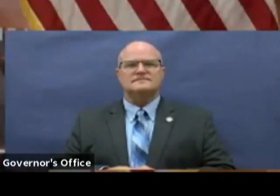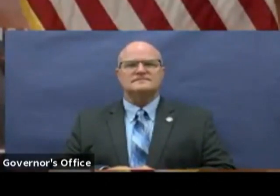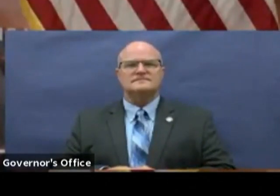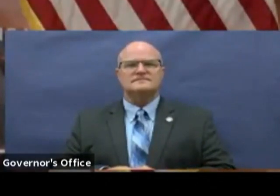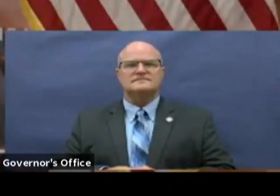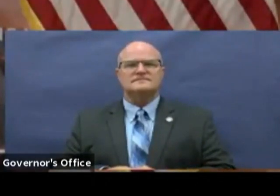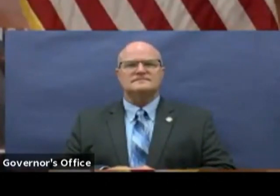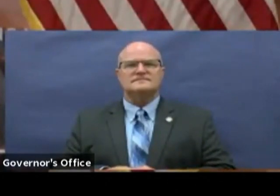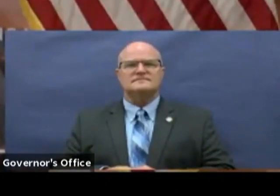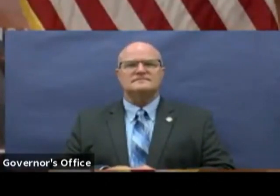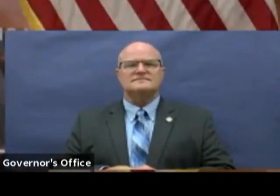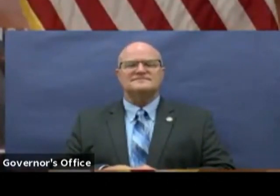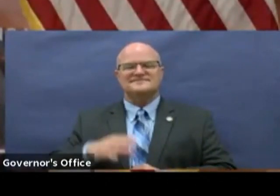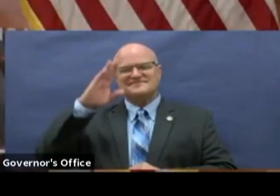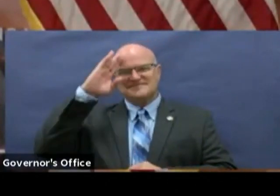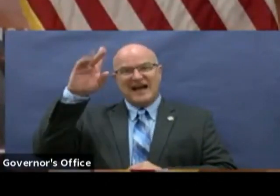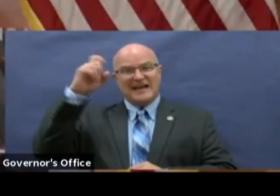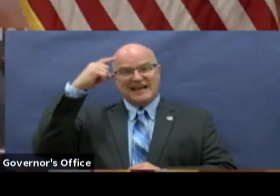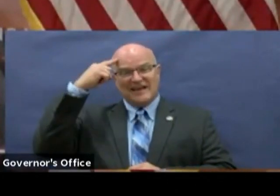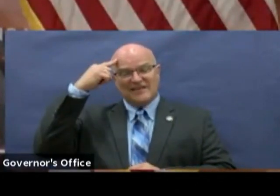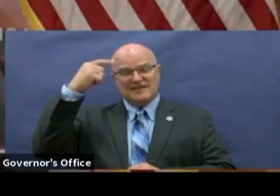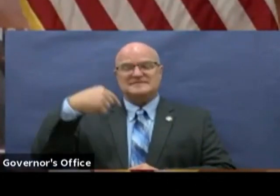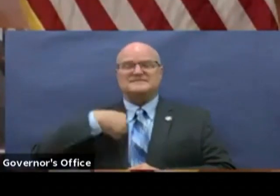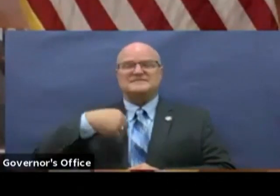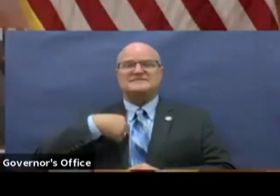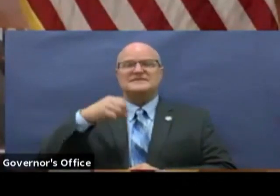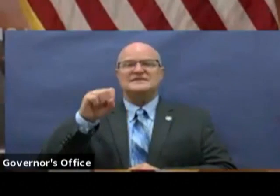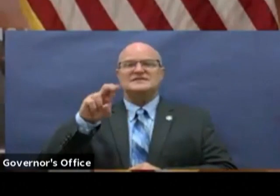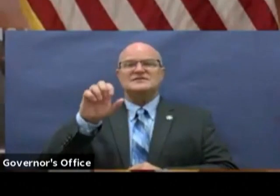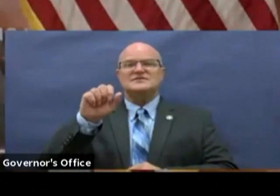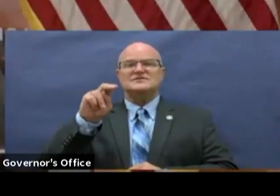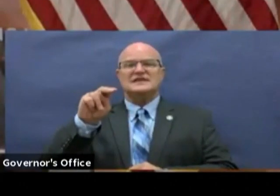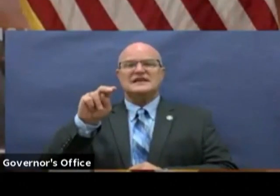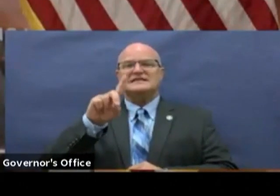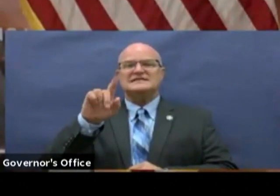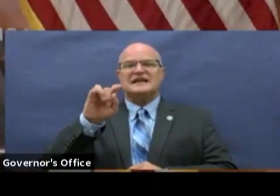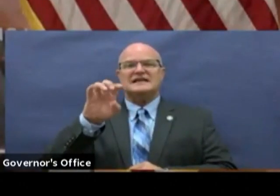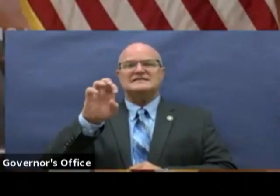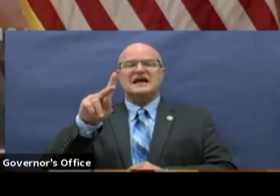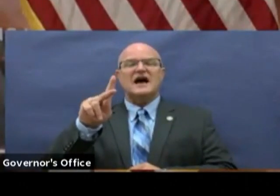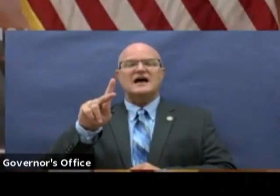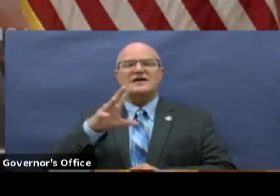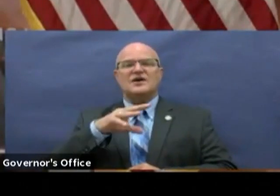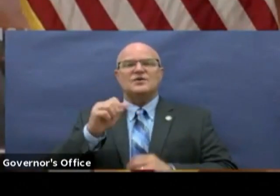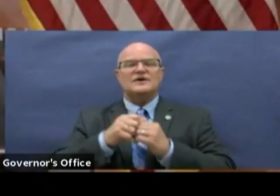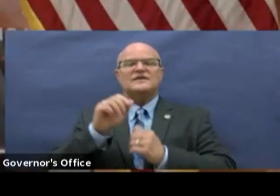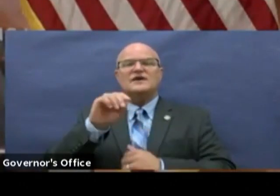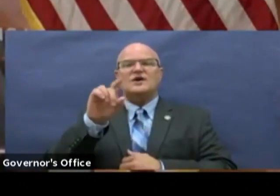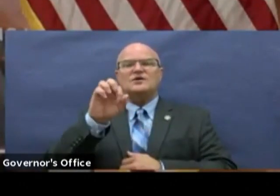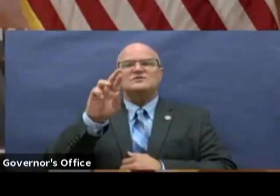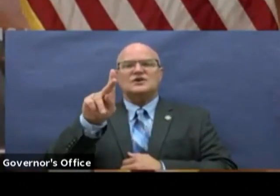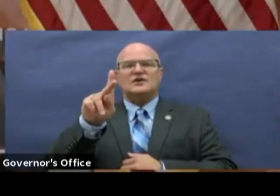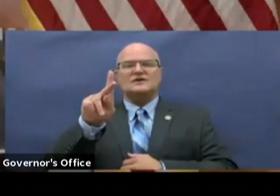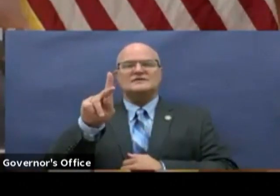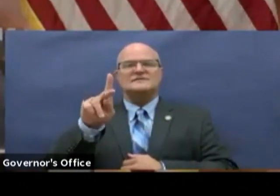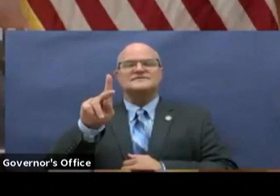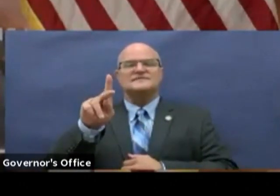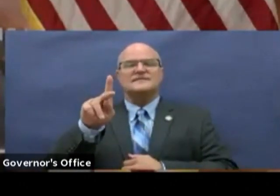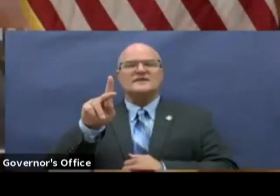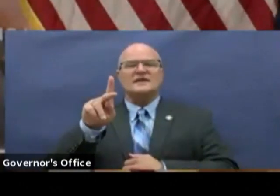Hi, Governor. This is Susanna Sitek with Ozarks at Large. So